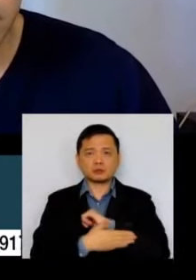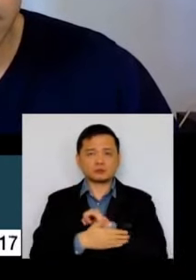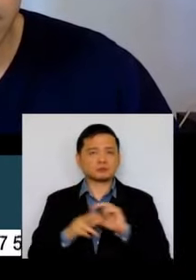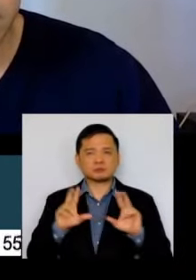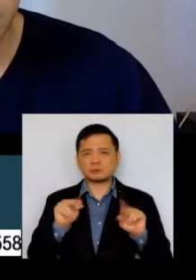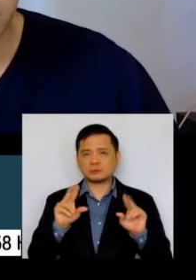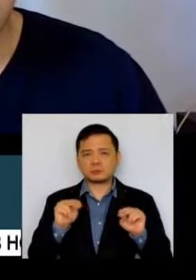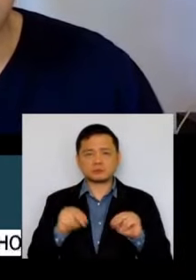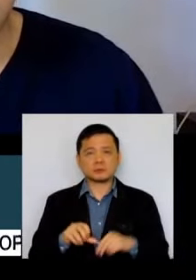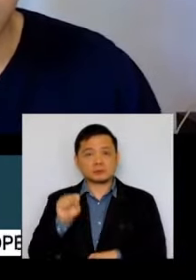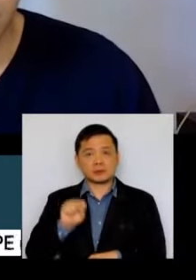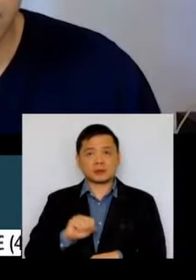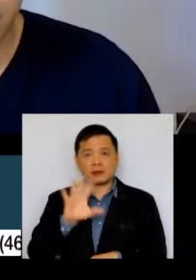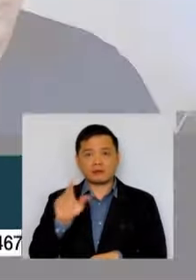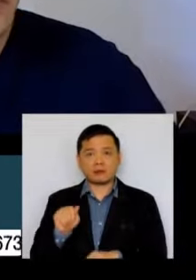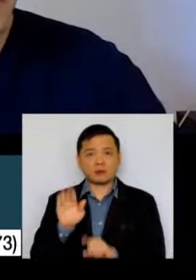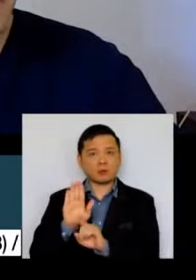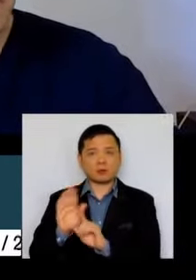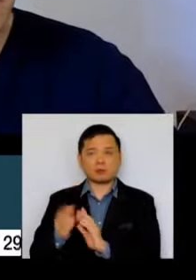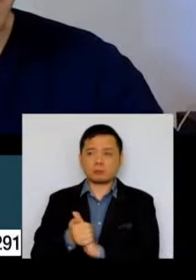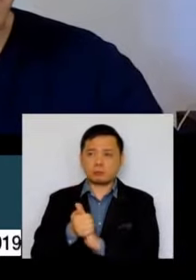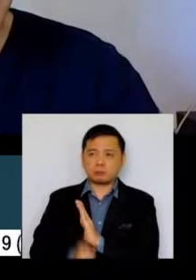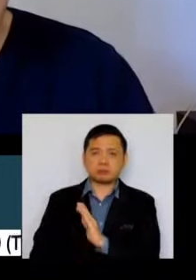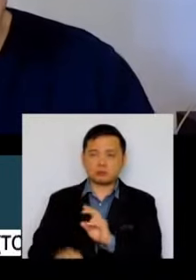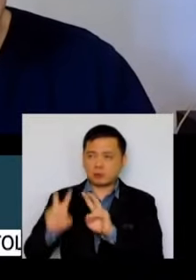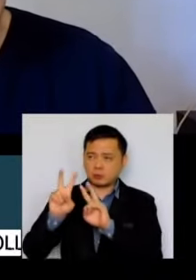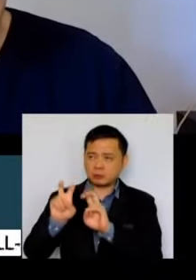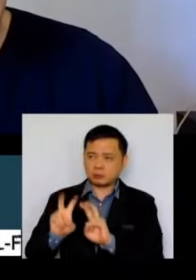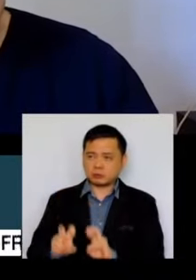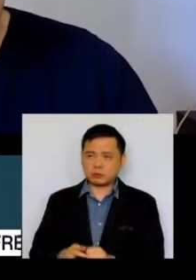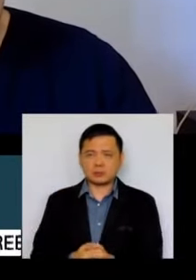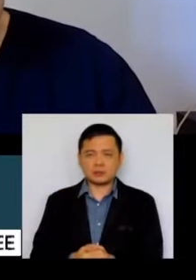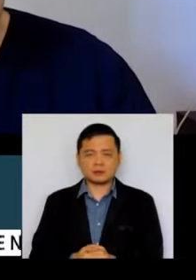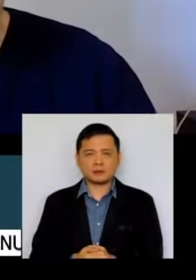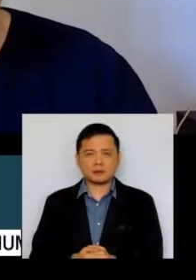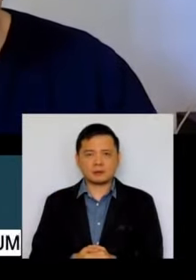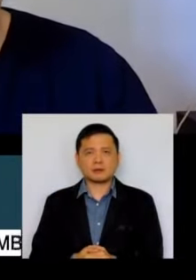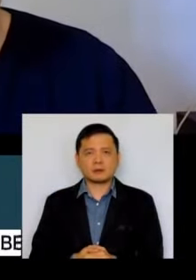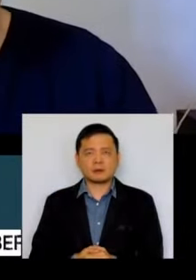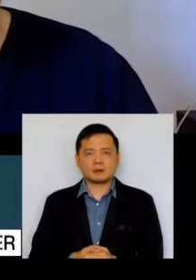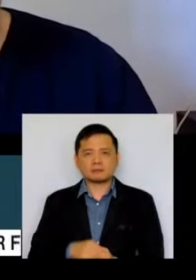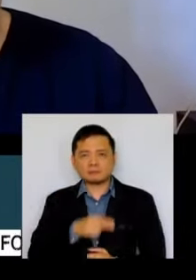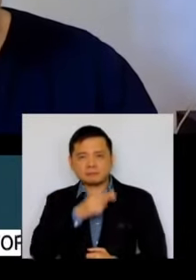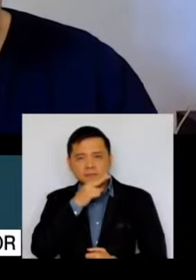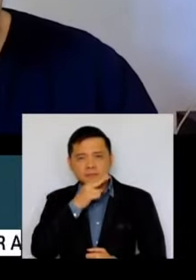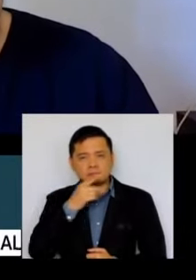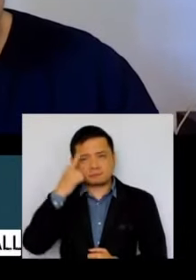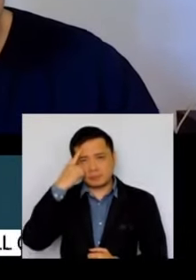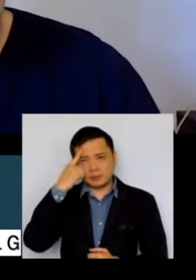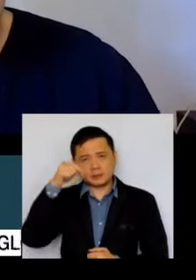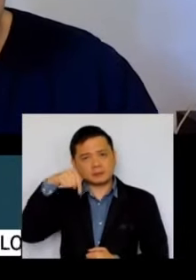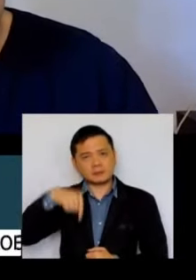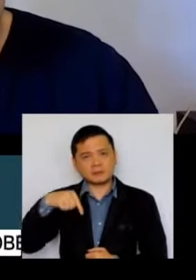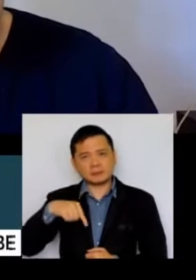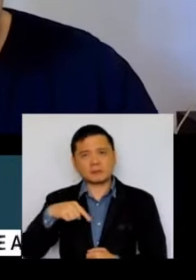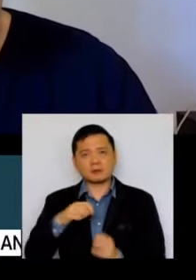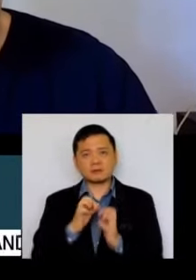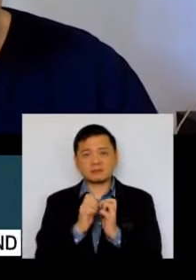no? And even South Africa. We should be thinking that Omicron variant is here, and that's why we should be extra careful.